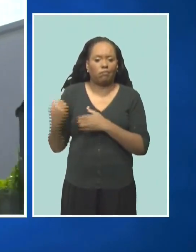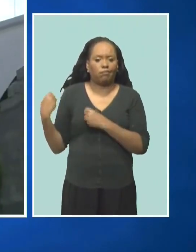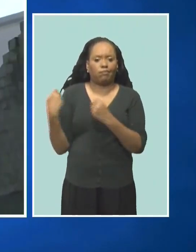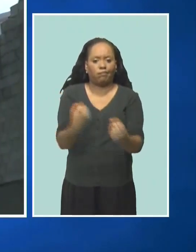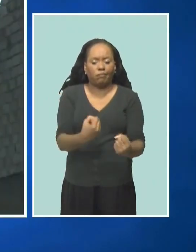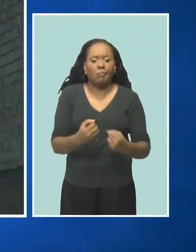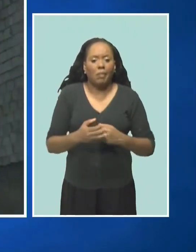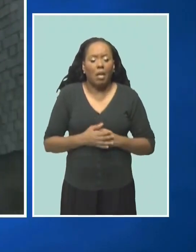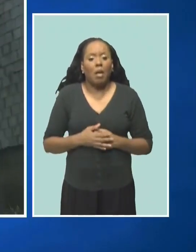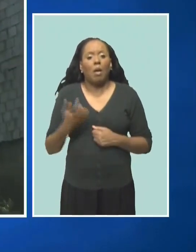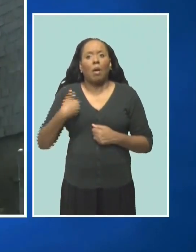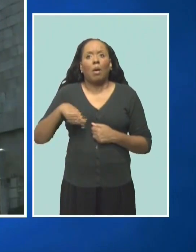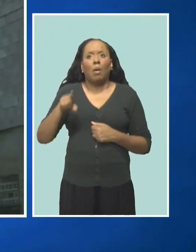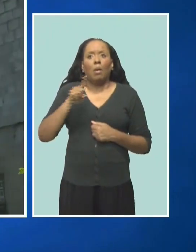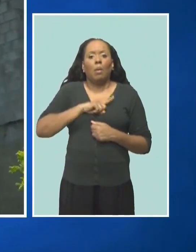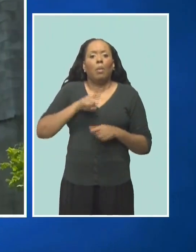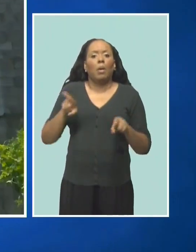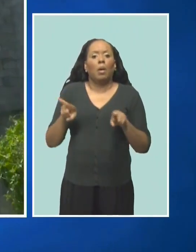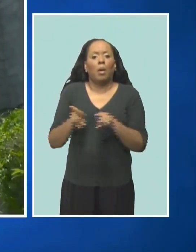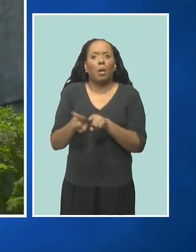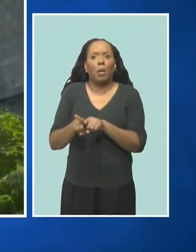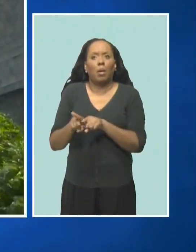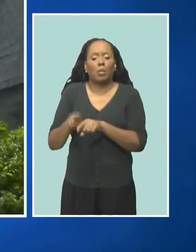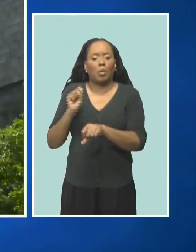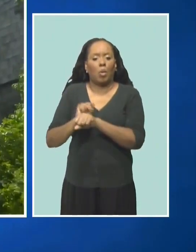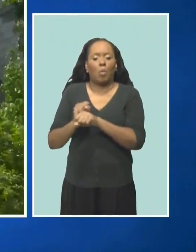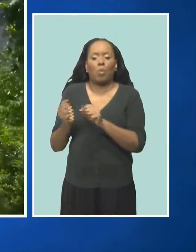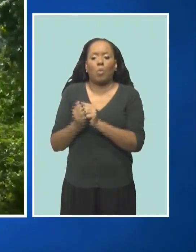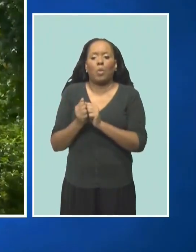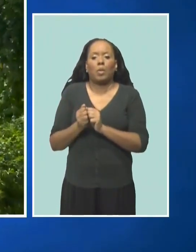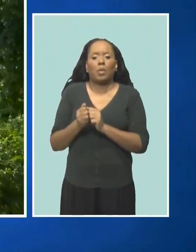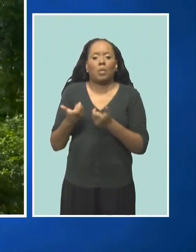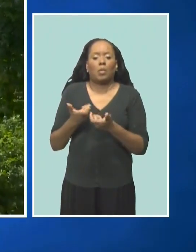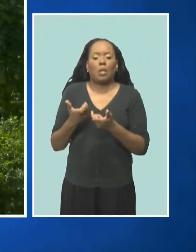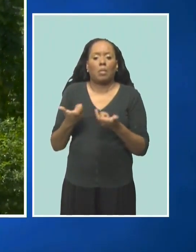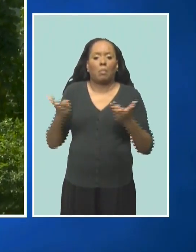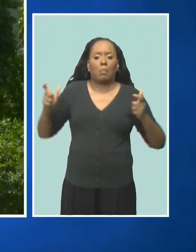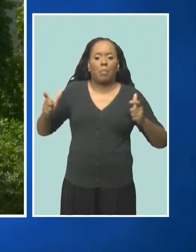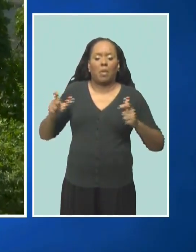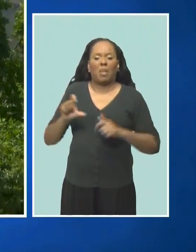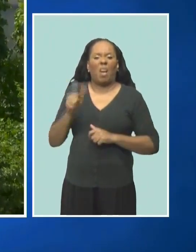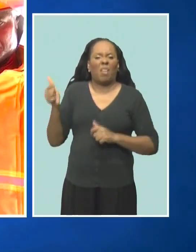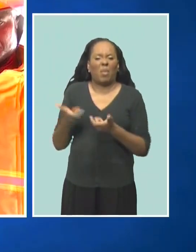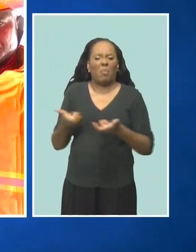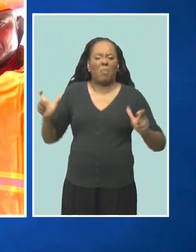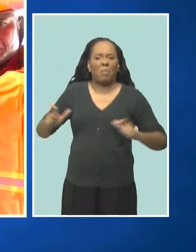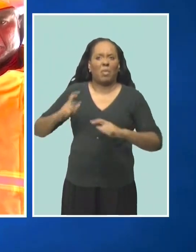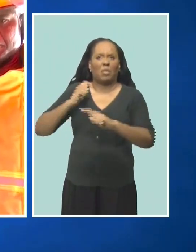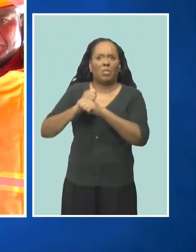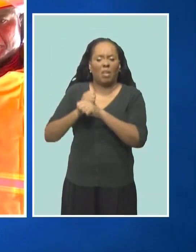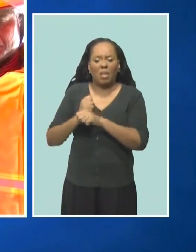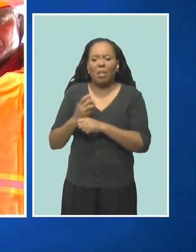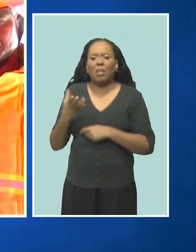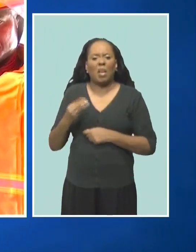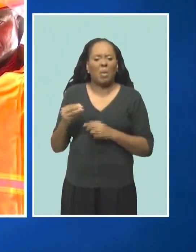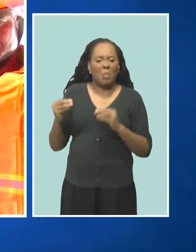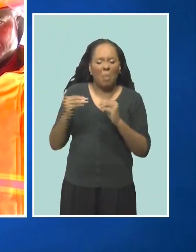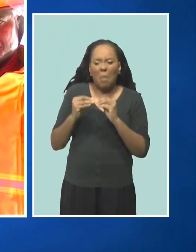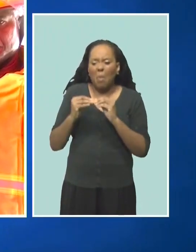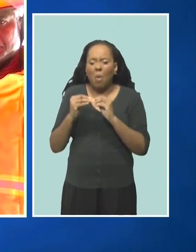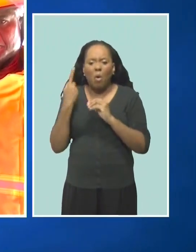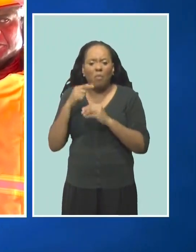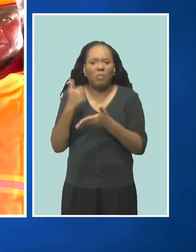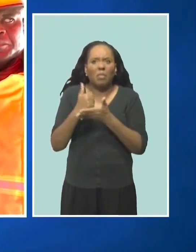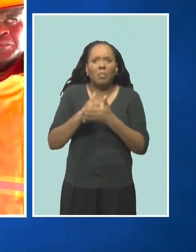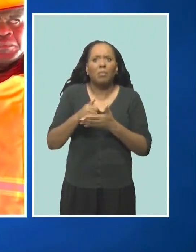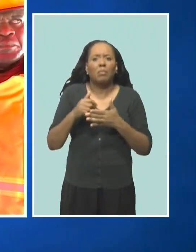augmented that with the CLP, that's the ladder truck, the tanker, and a couple of small appliances. We have